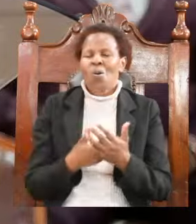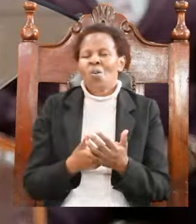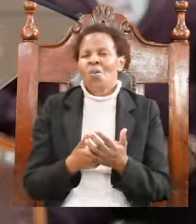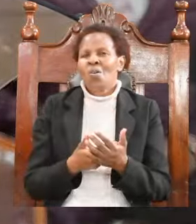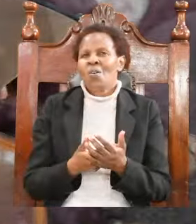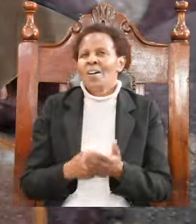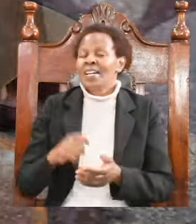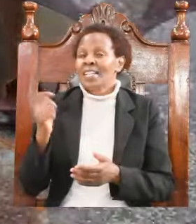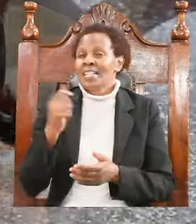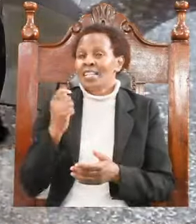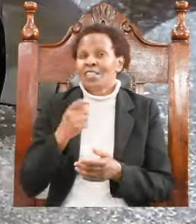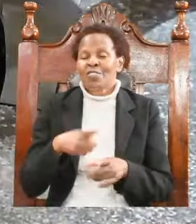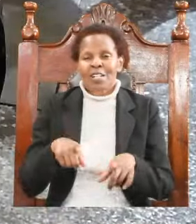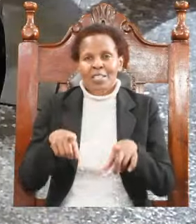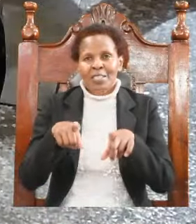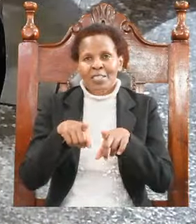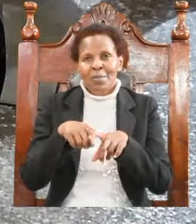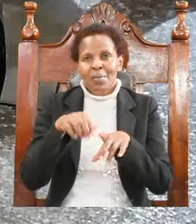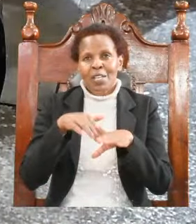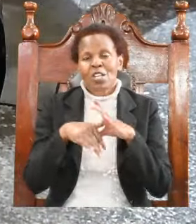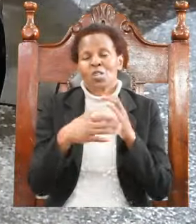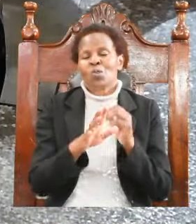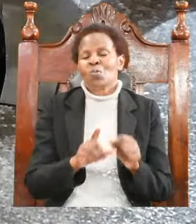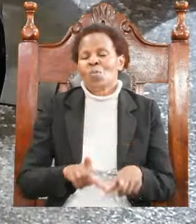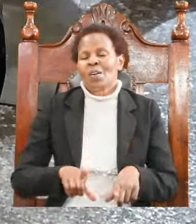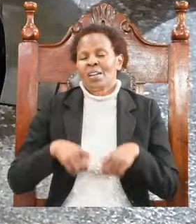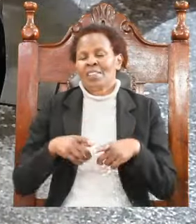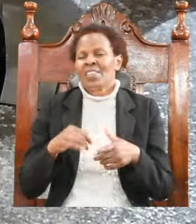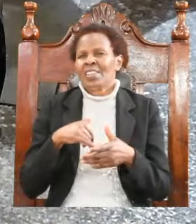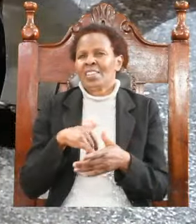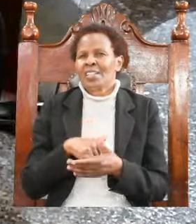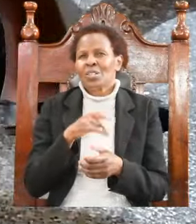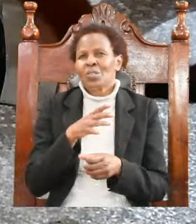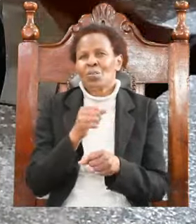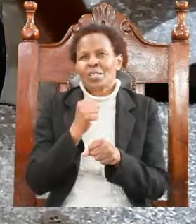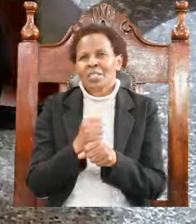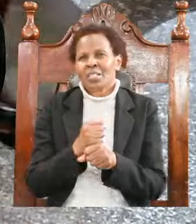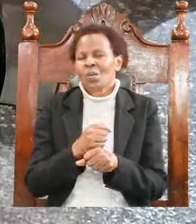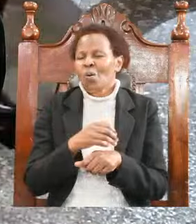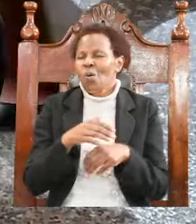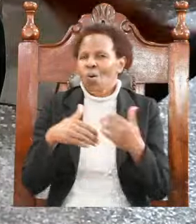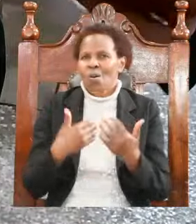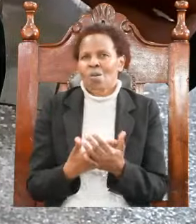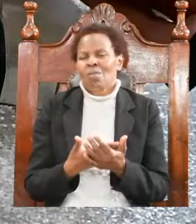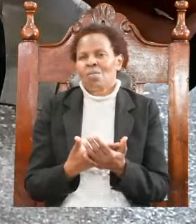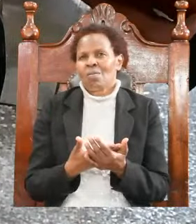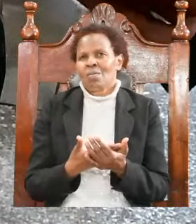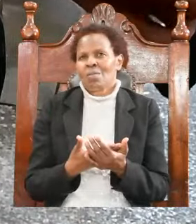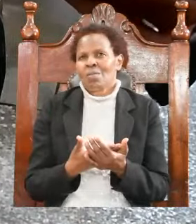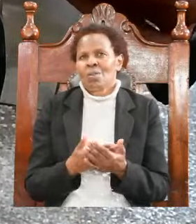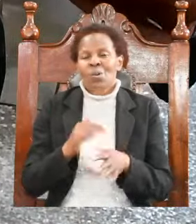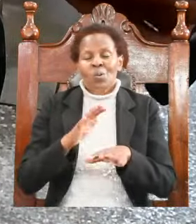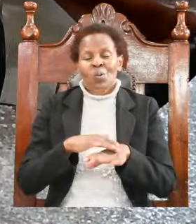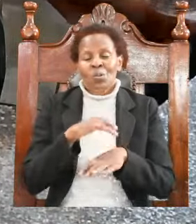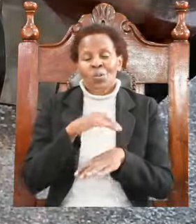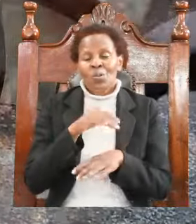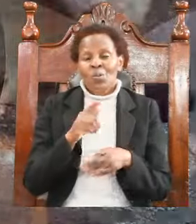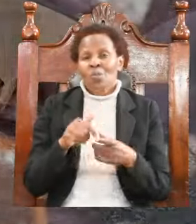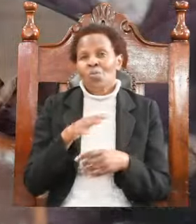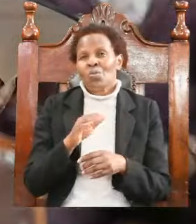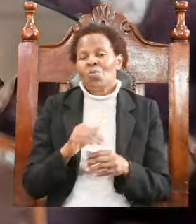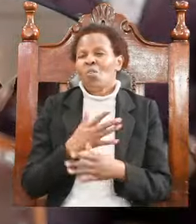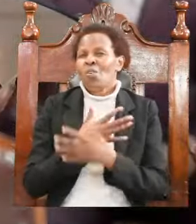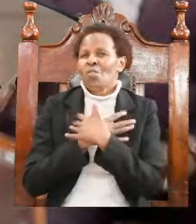a testimony in our lives, that we did all that we could in this world to our friends, to our fellow